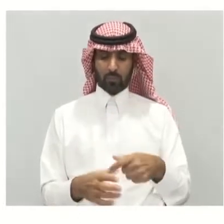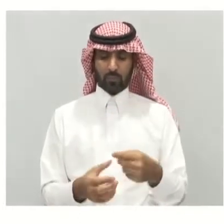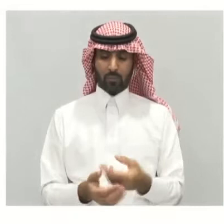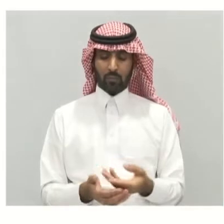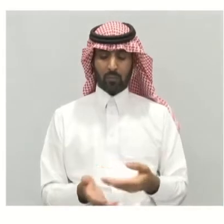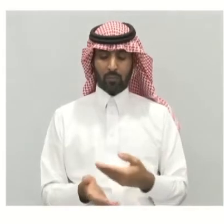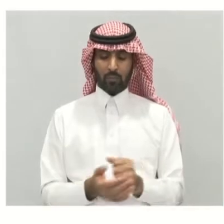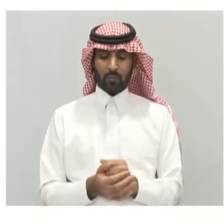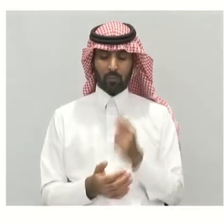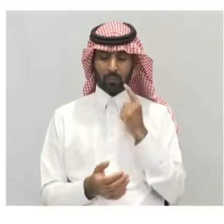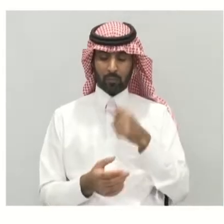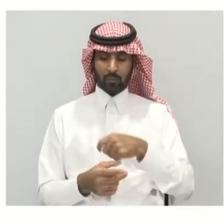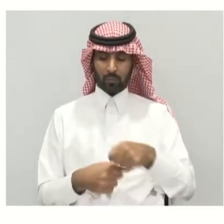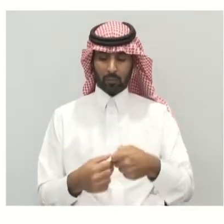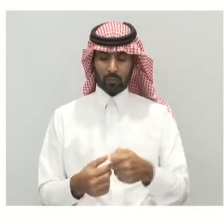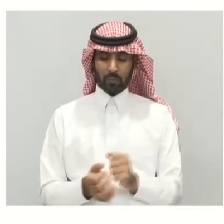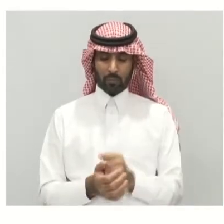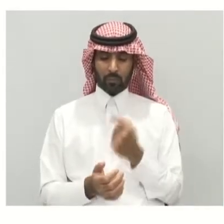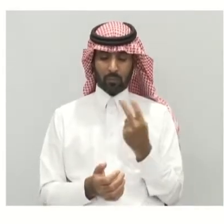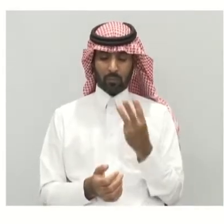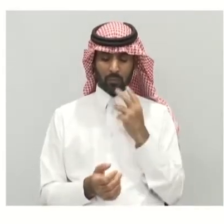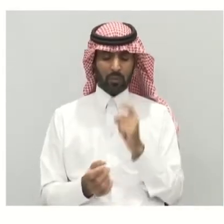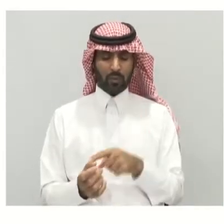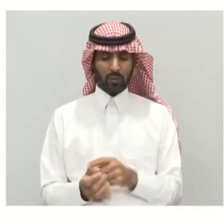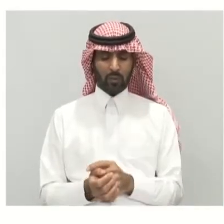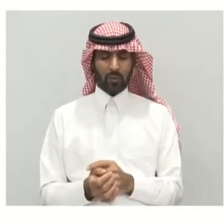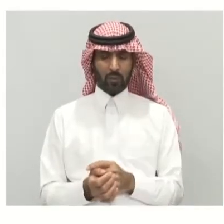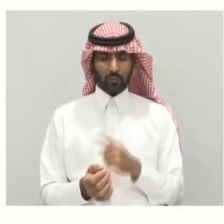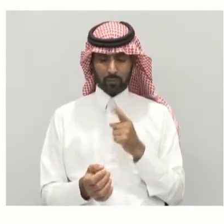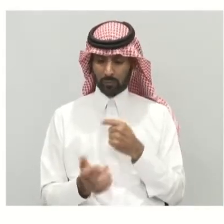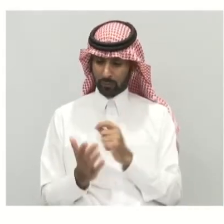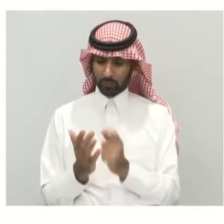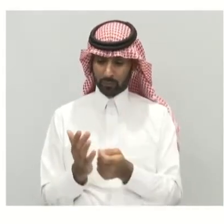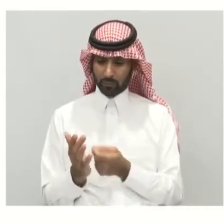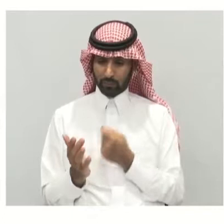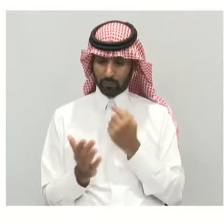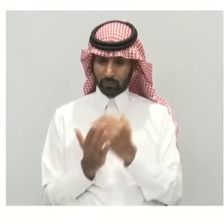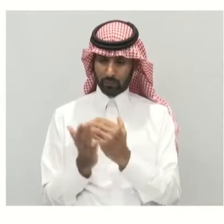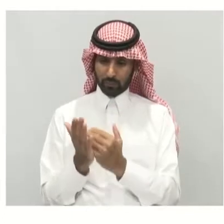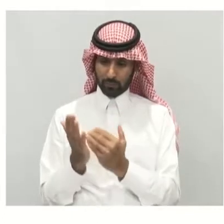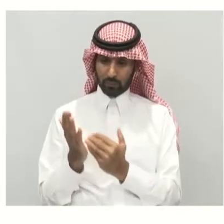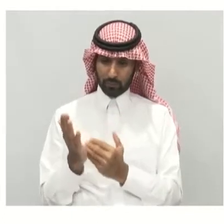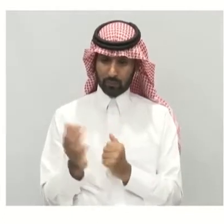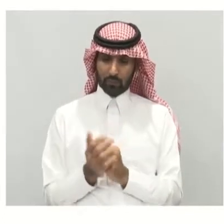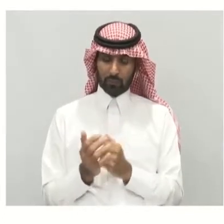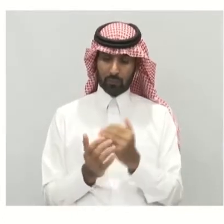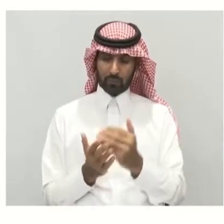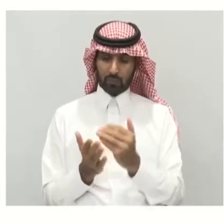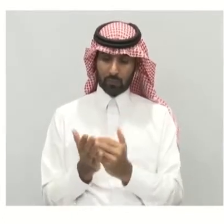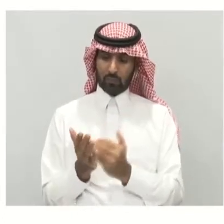pan. Finally, cook the eggs for 3 minutes. Okay, so we wrote down the steps and we used the